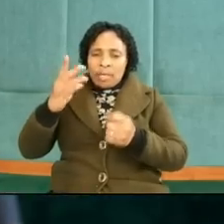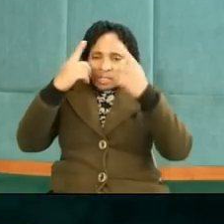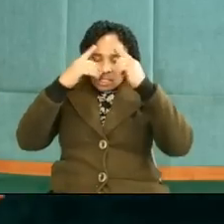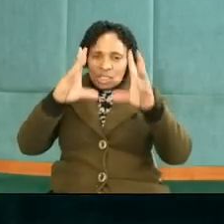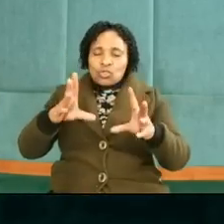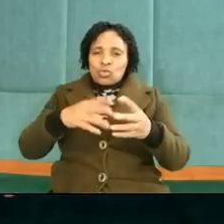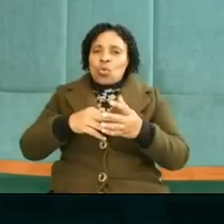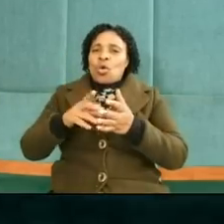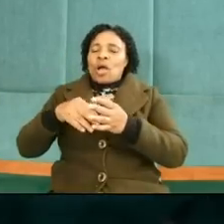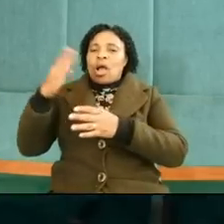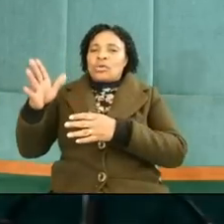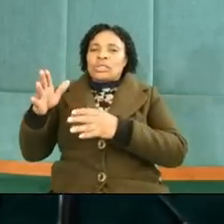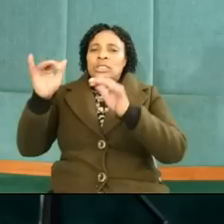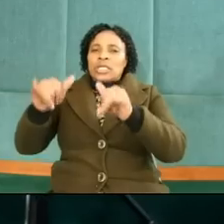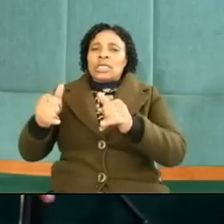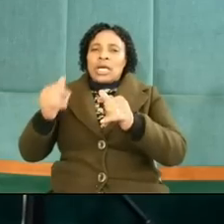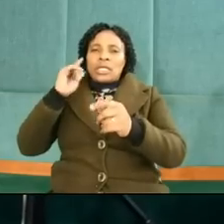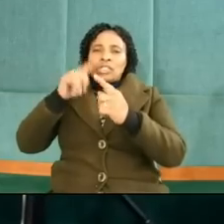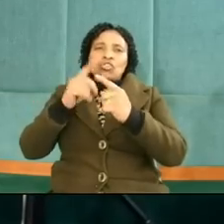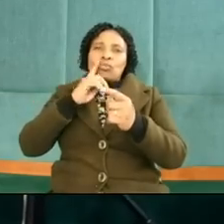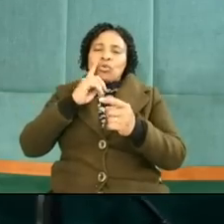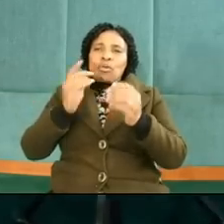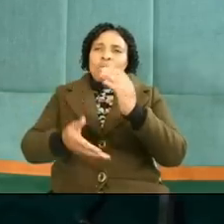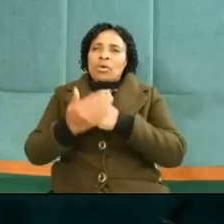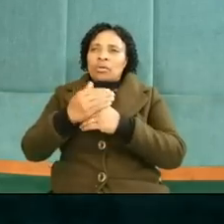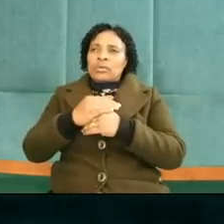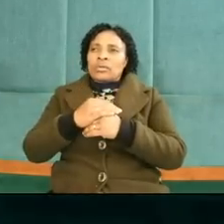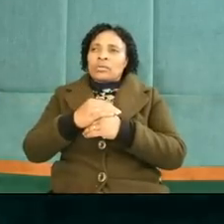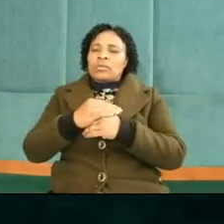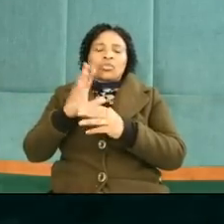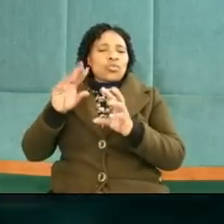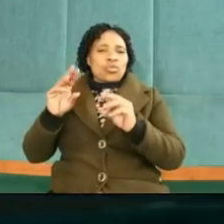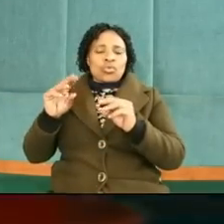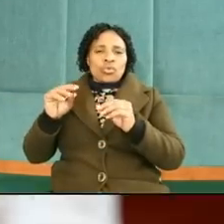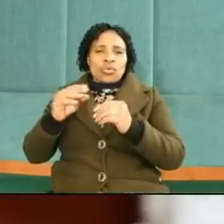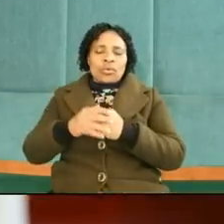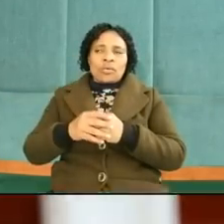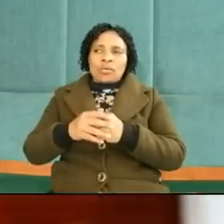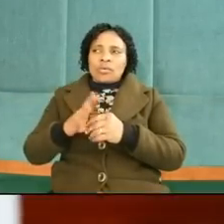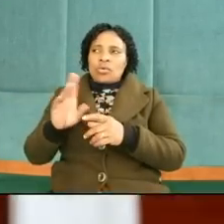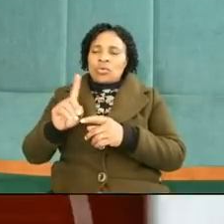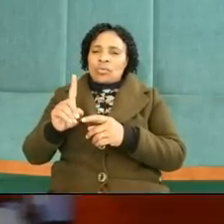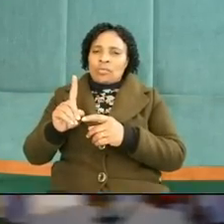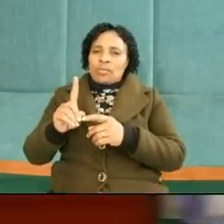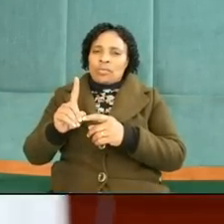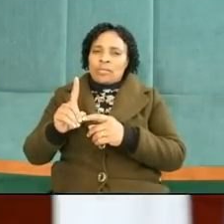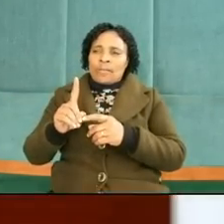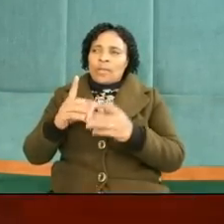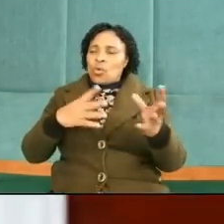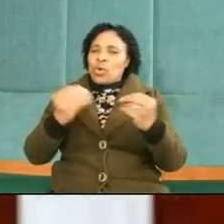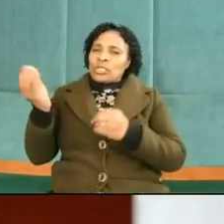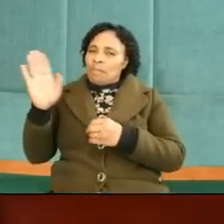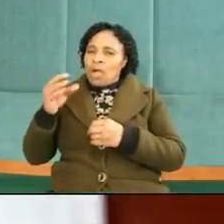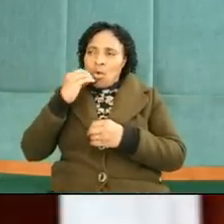You can stay here until tomorrow morning. Then you can get up early. That says, no, no, no, no. No. He went